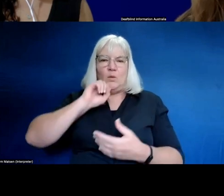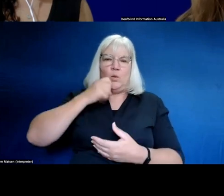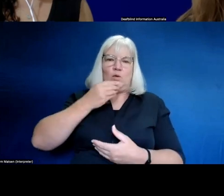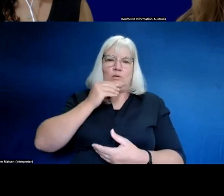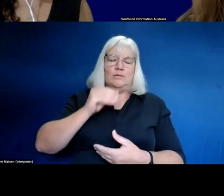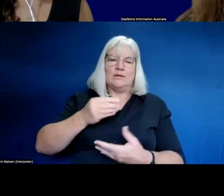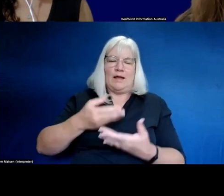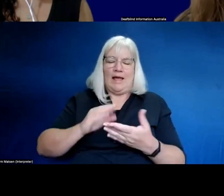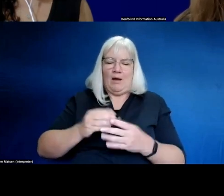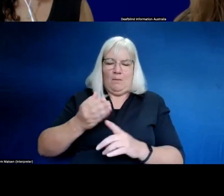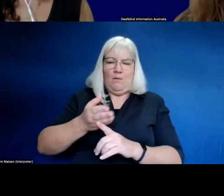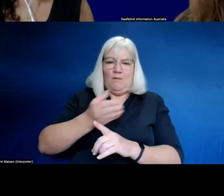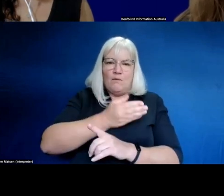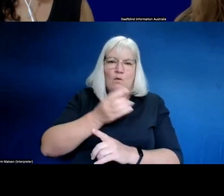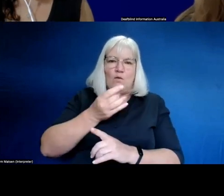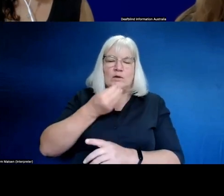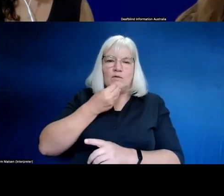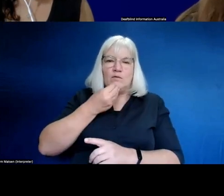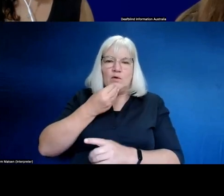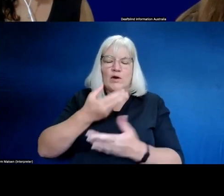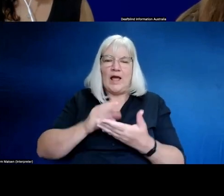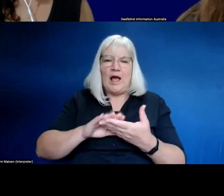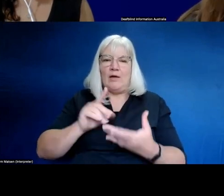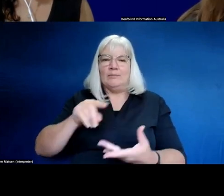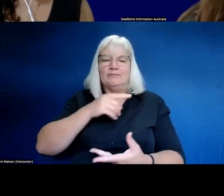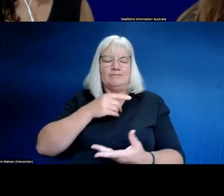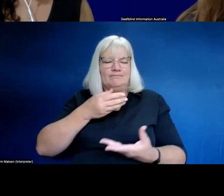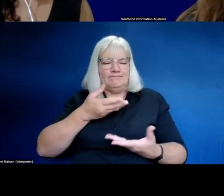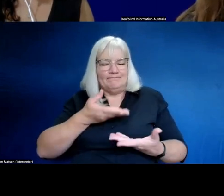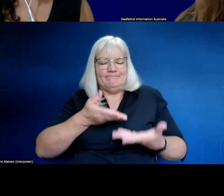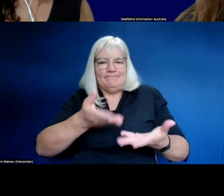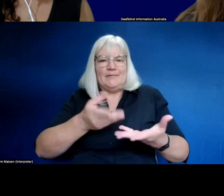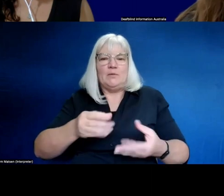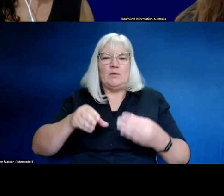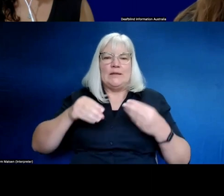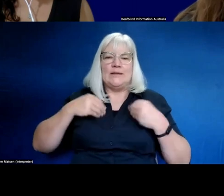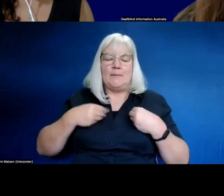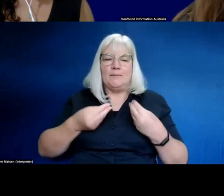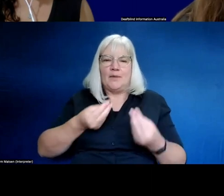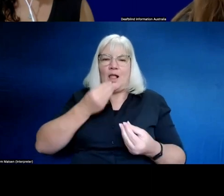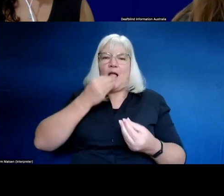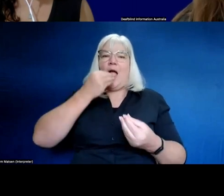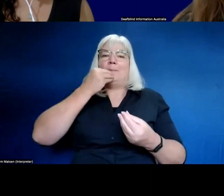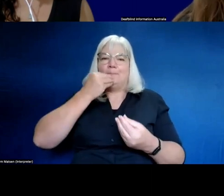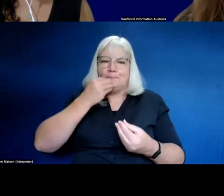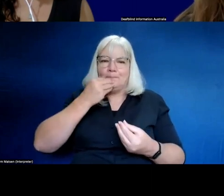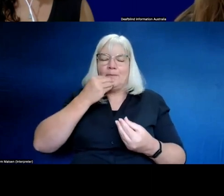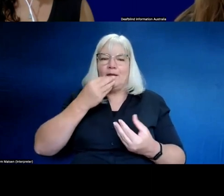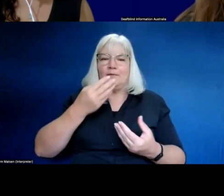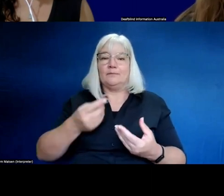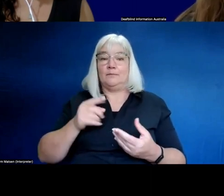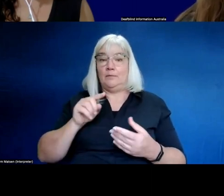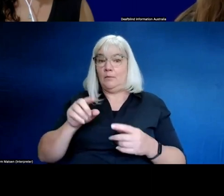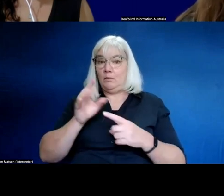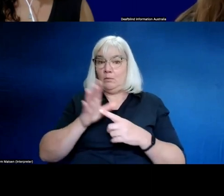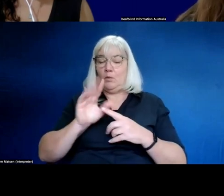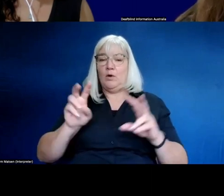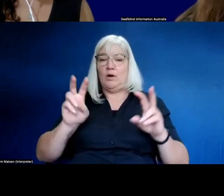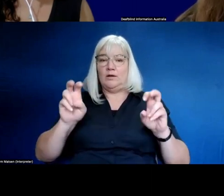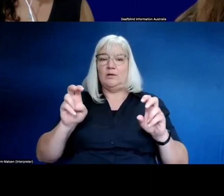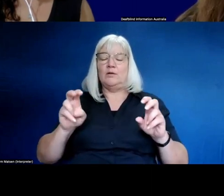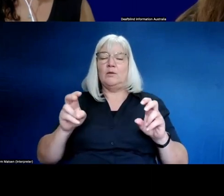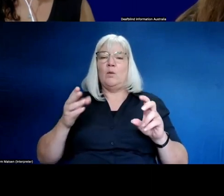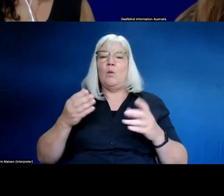food? It's a really good question. The key words in this is way before